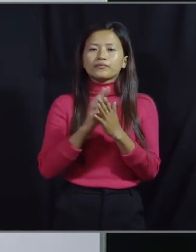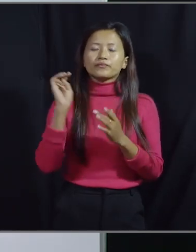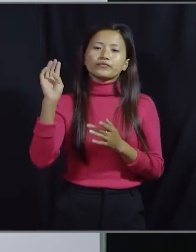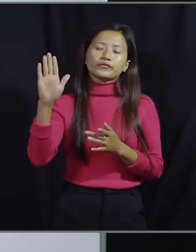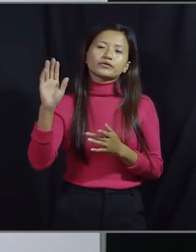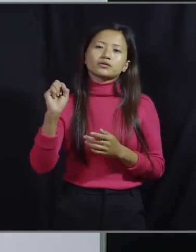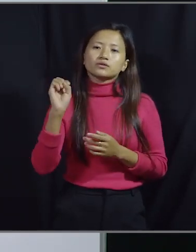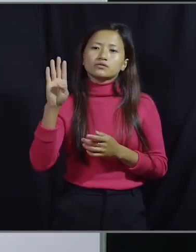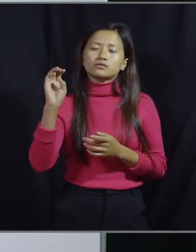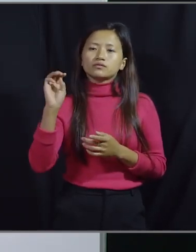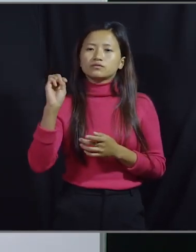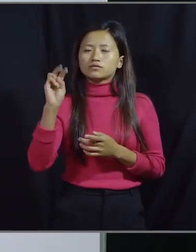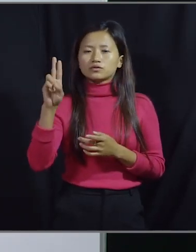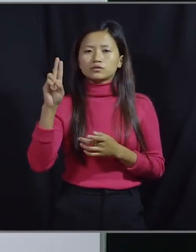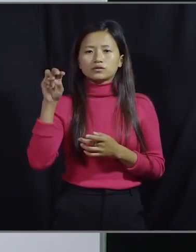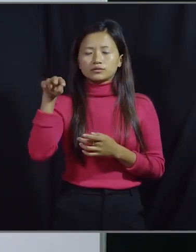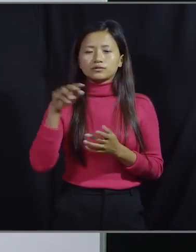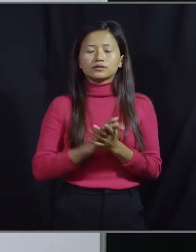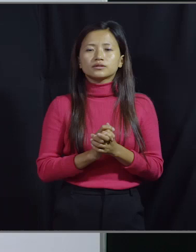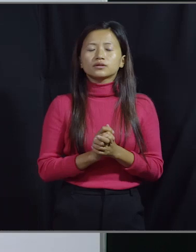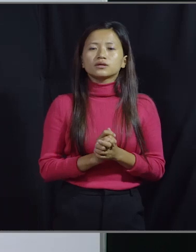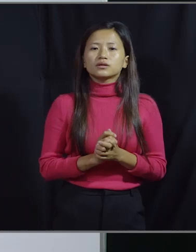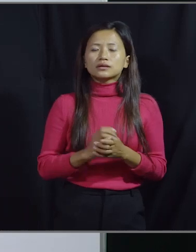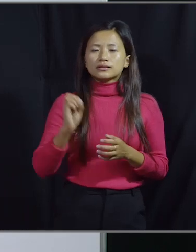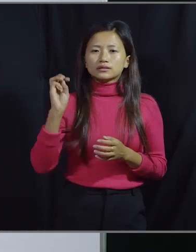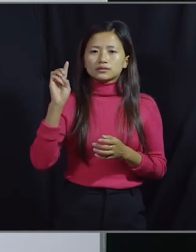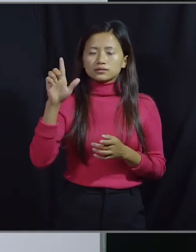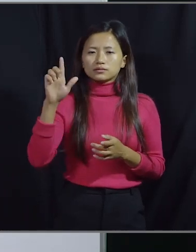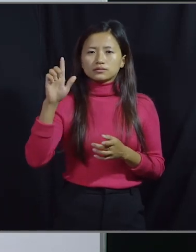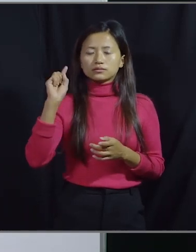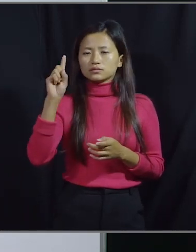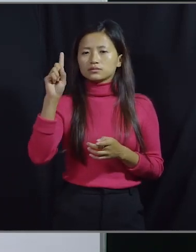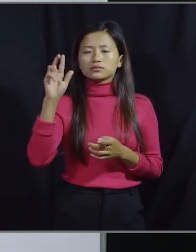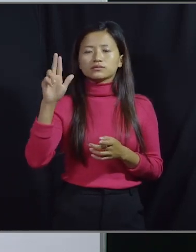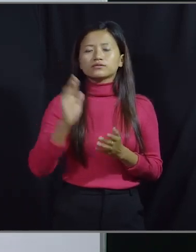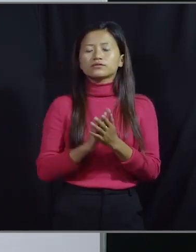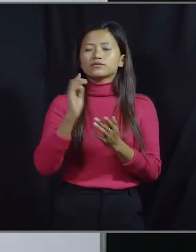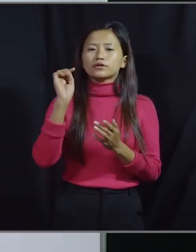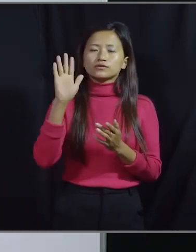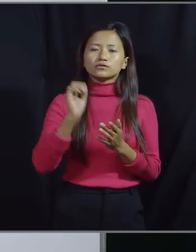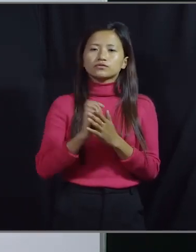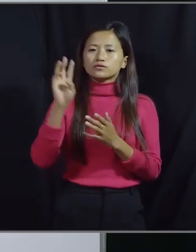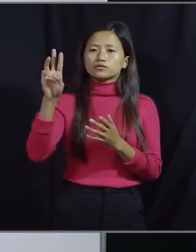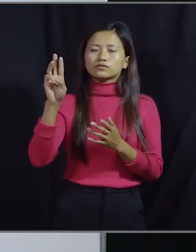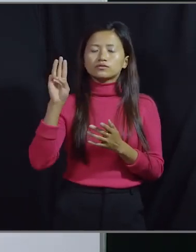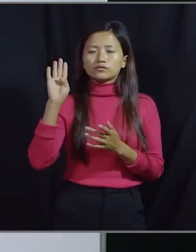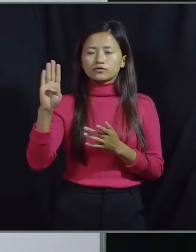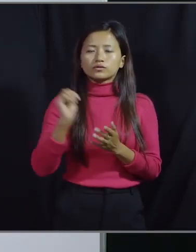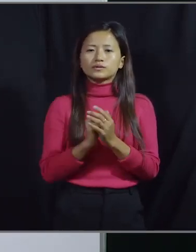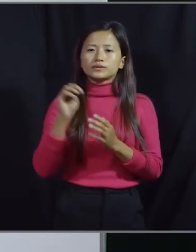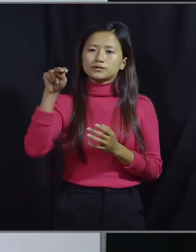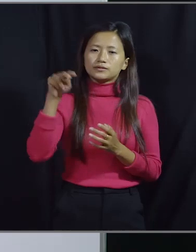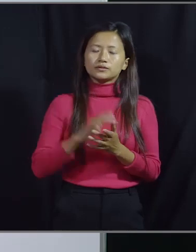is sacrificing, it is 18,000 into 3/10, it is 5,400. So when you journalize